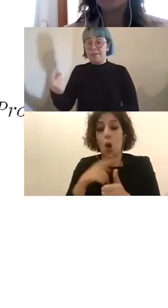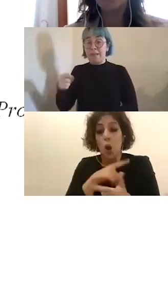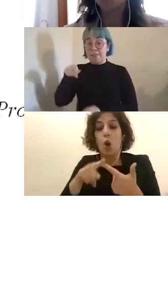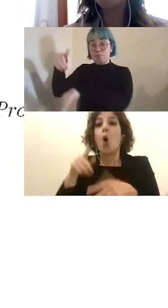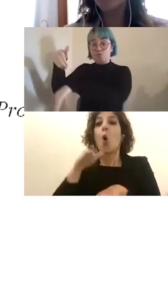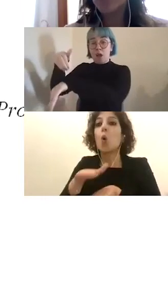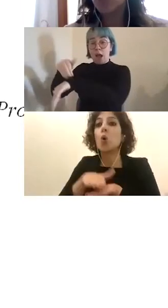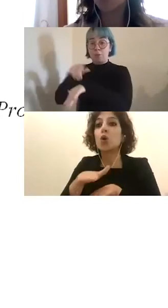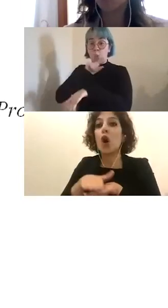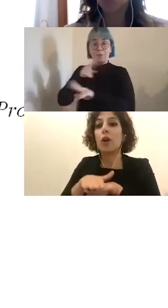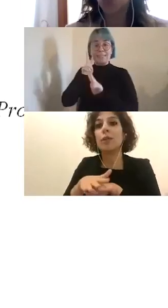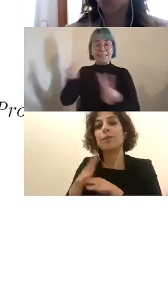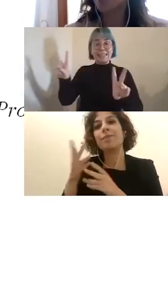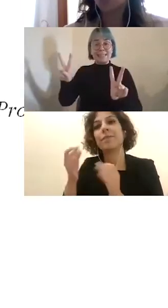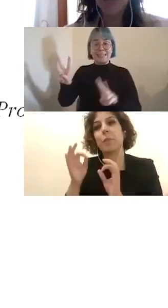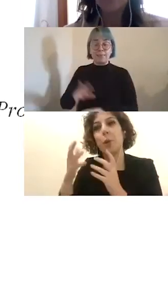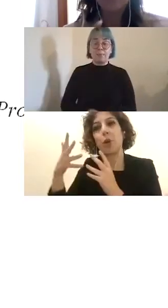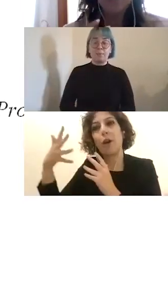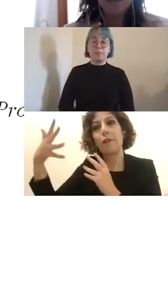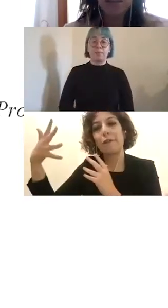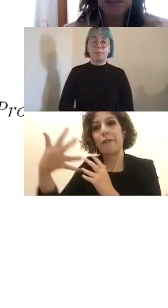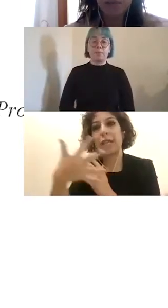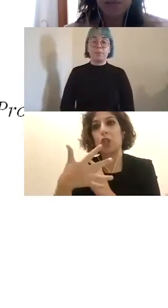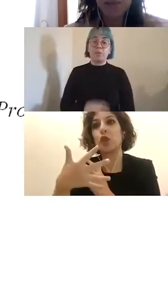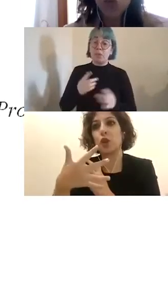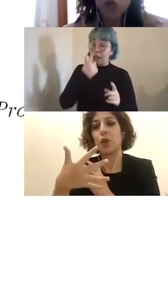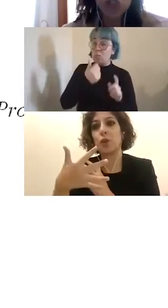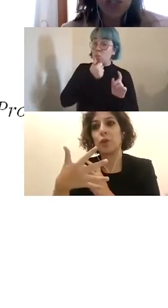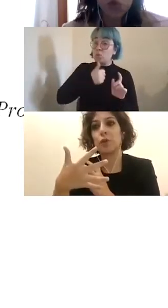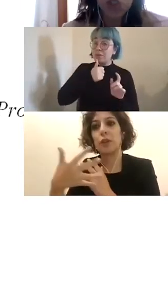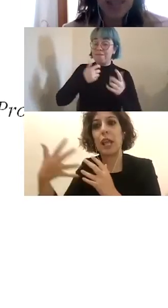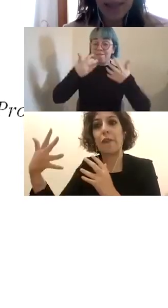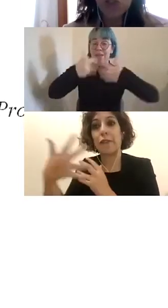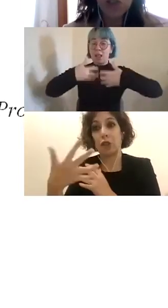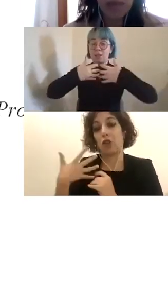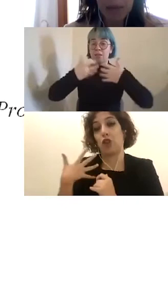crime. And the use of a filter,